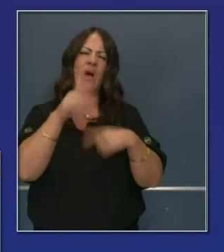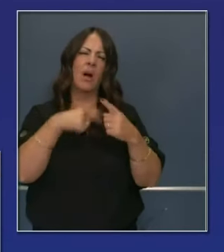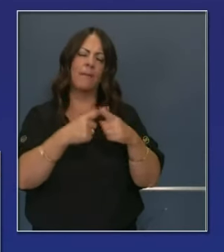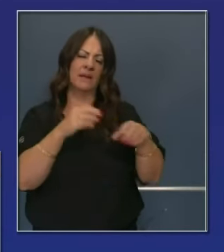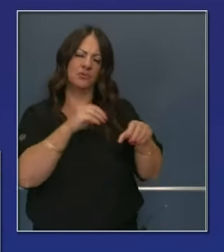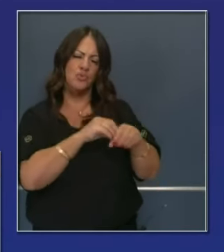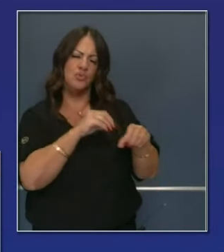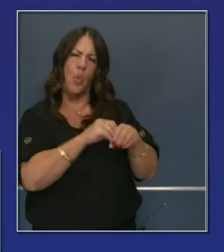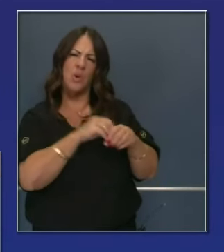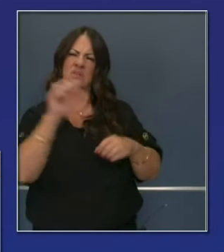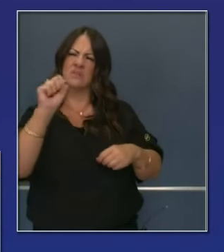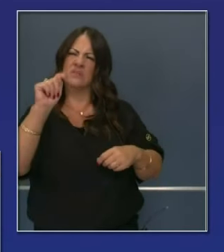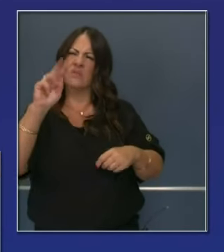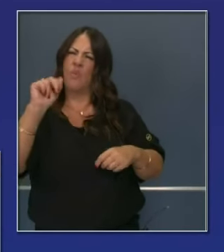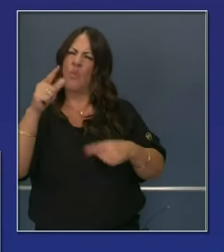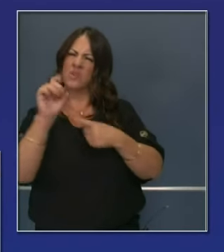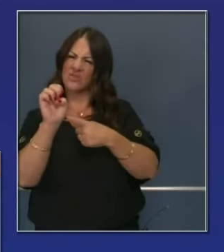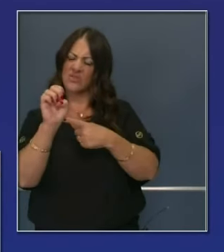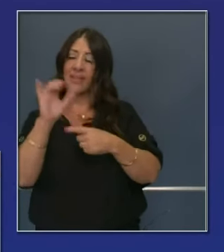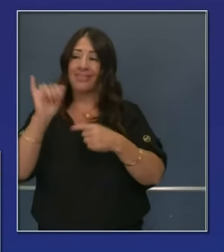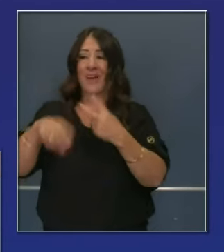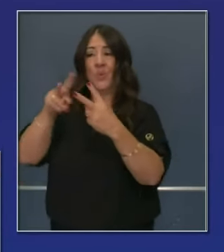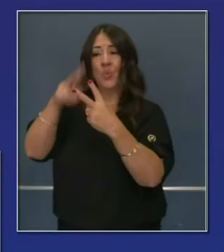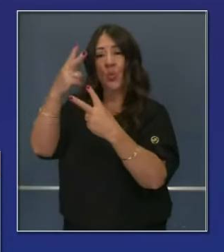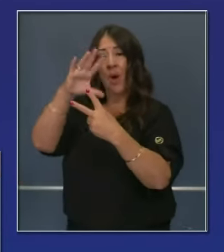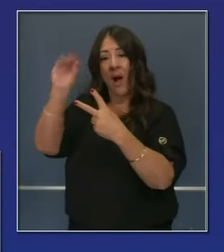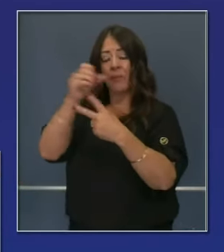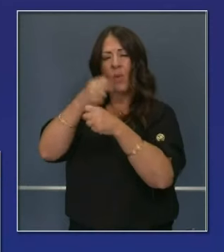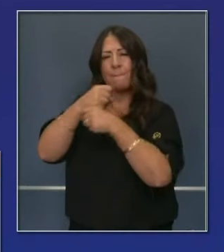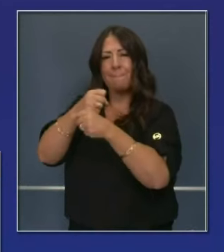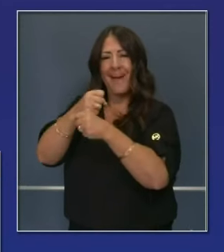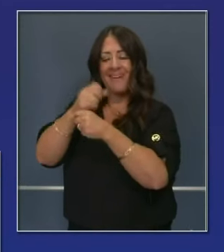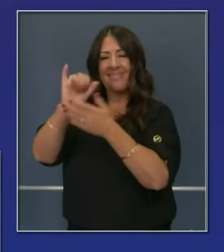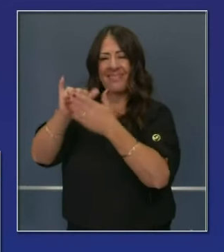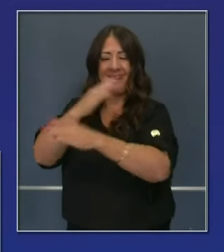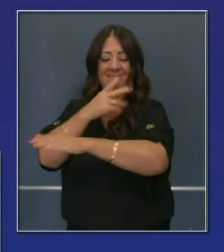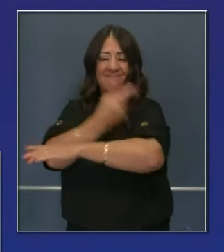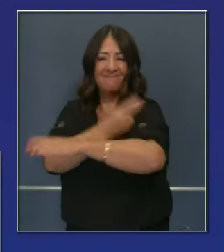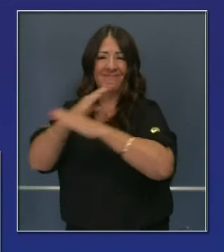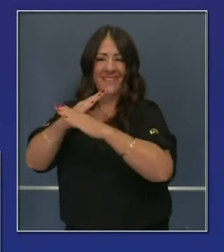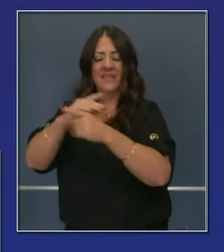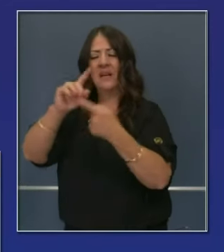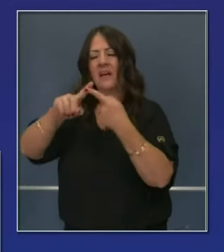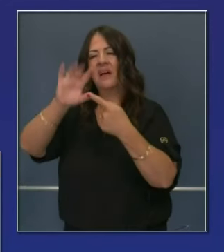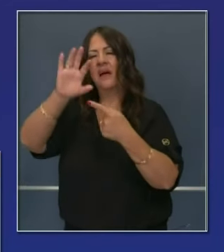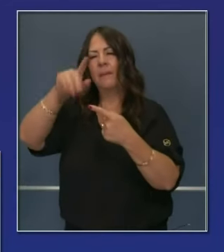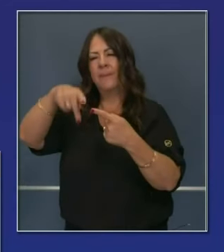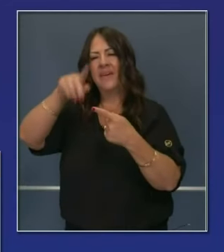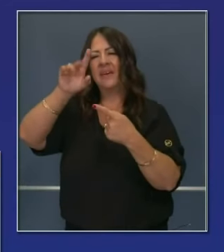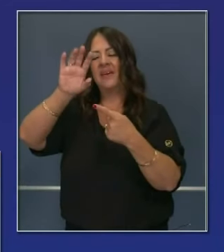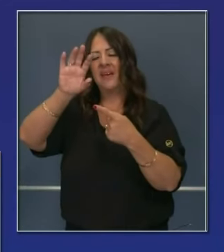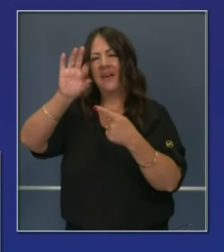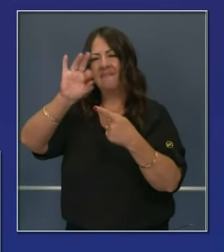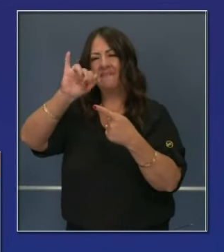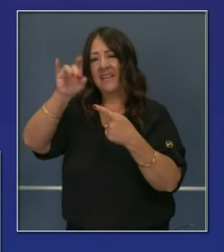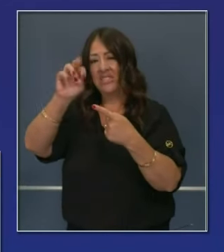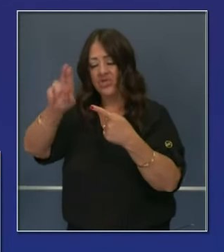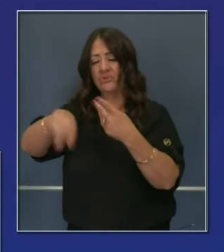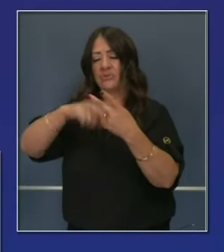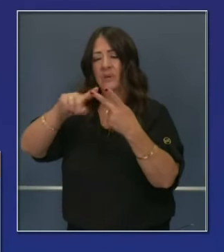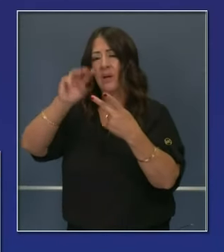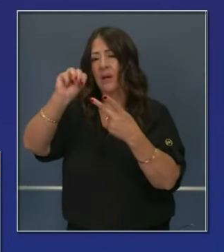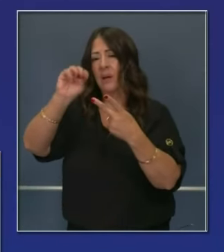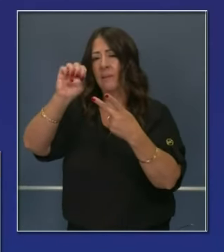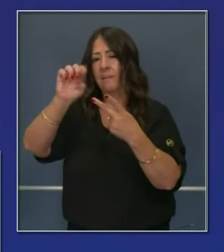ago related to Pfizer and Moderna. Both Pfizer and Moderna that are talking about X number of